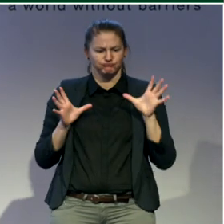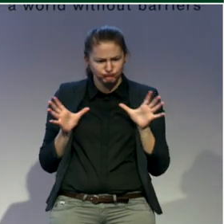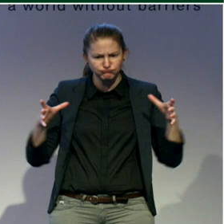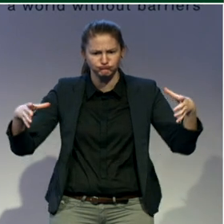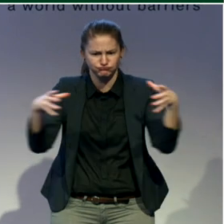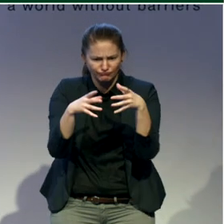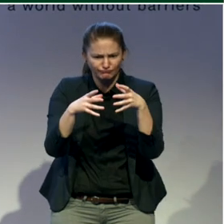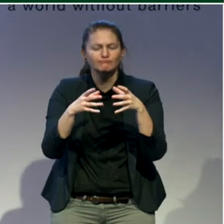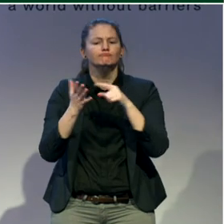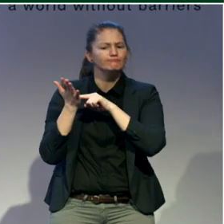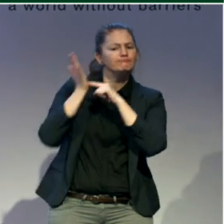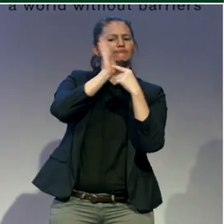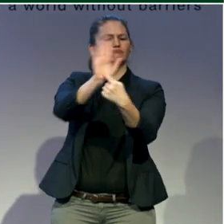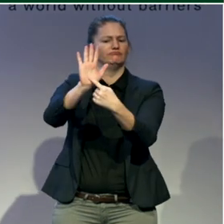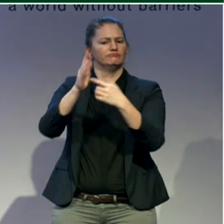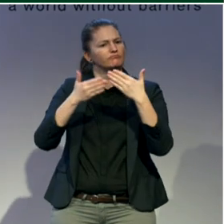disability rights.